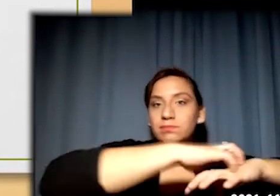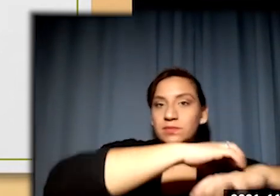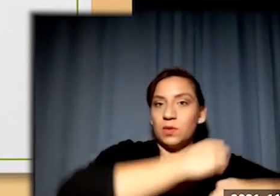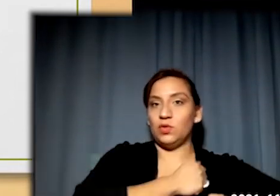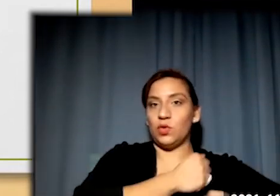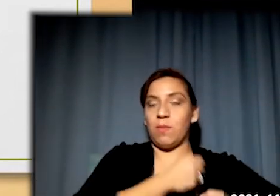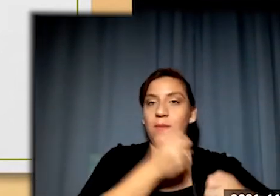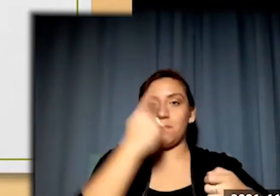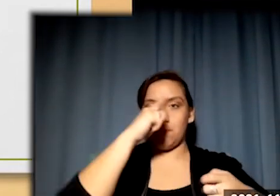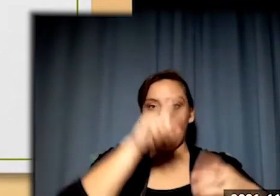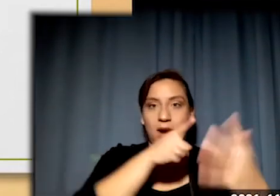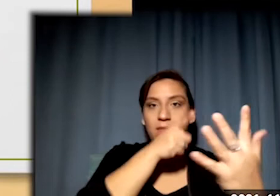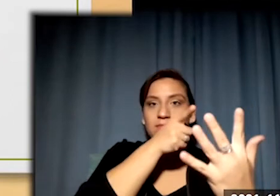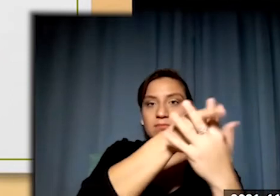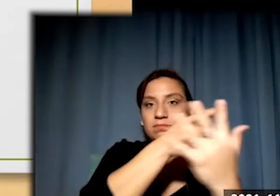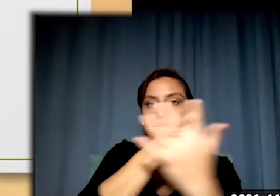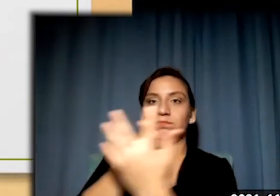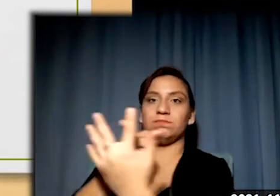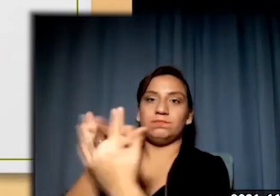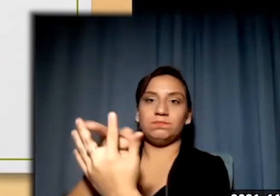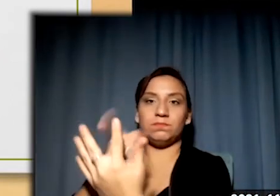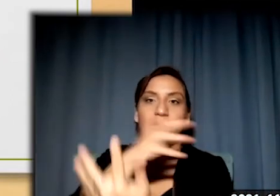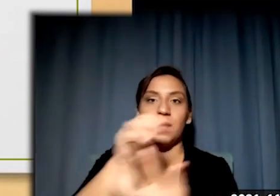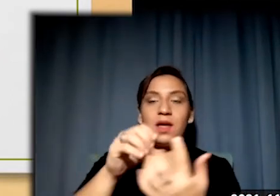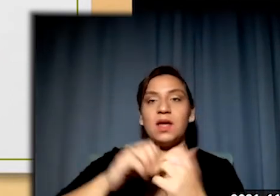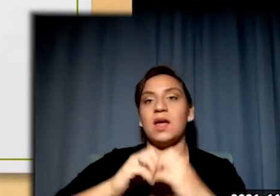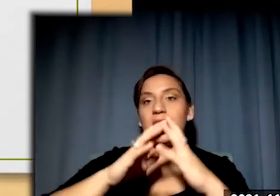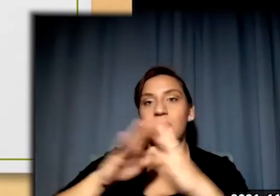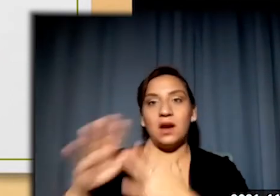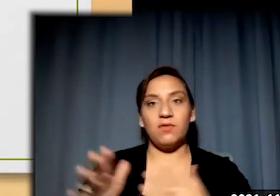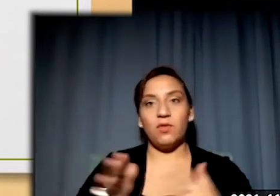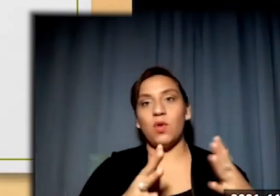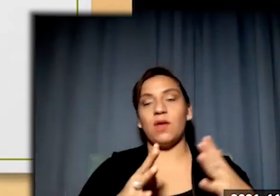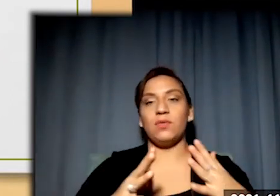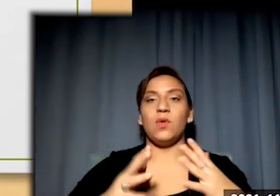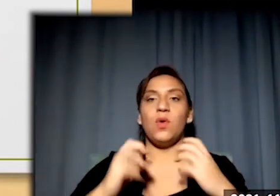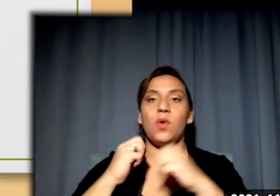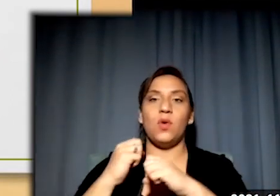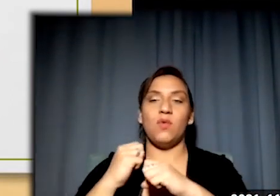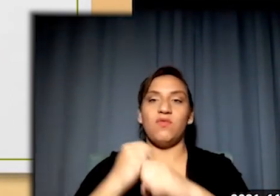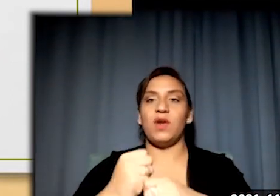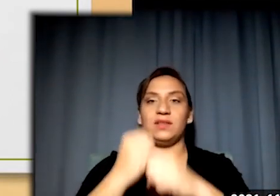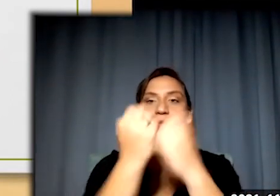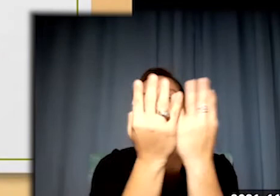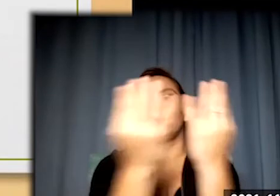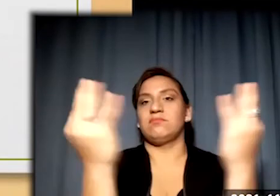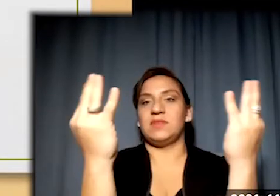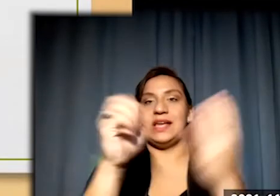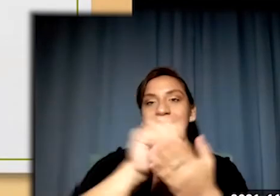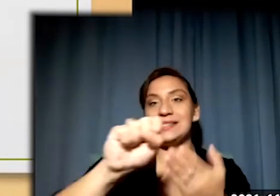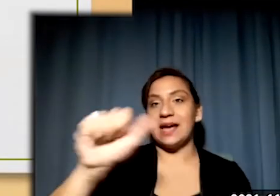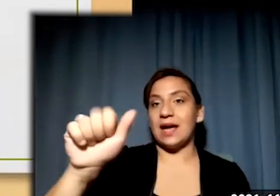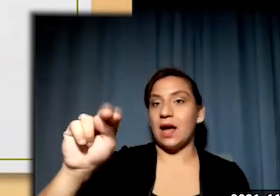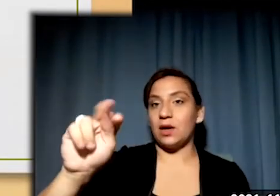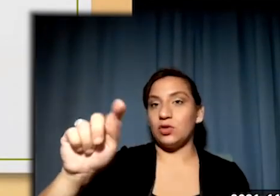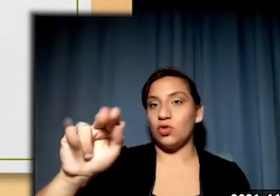and reforming the bridgehead of San Antonio and Fort San Jeronimo, constructing a powder house, and working with